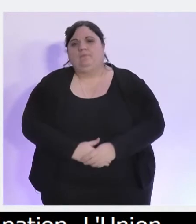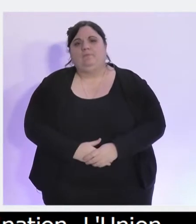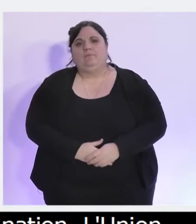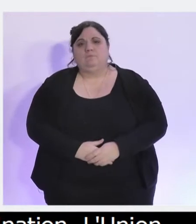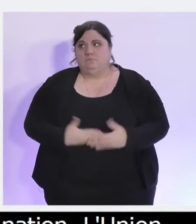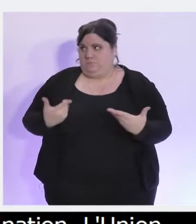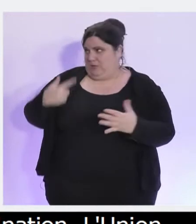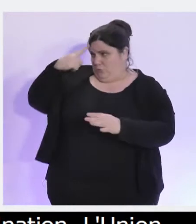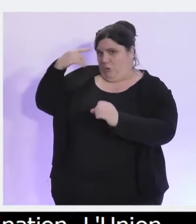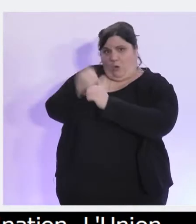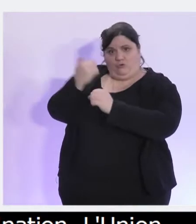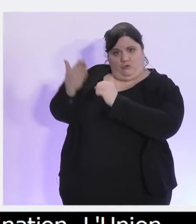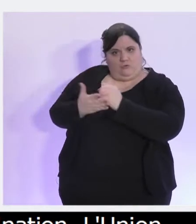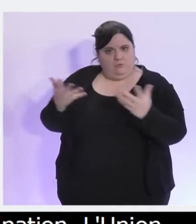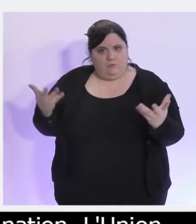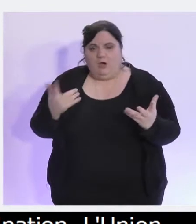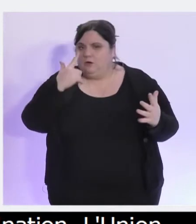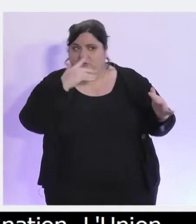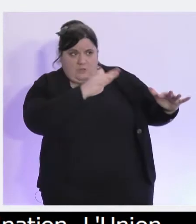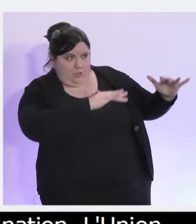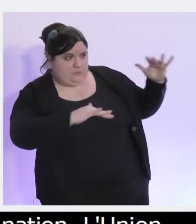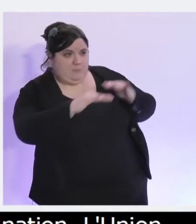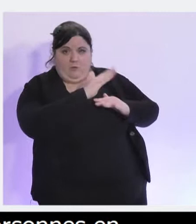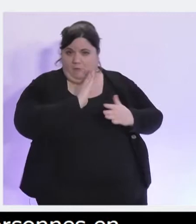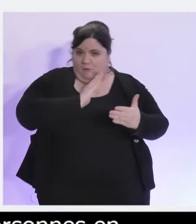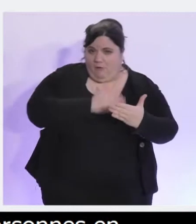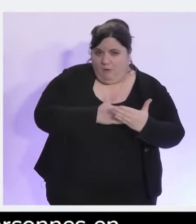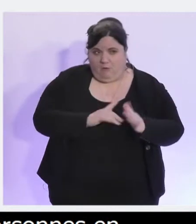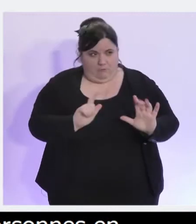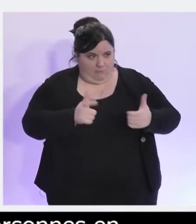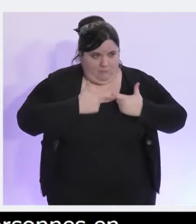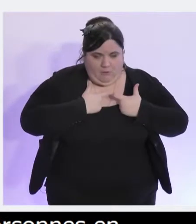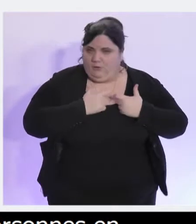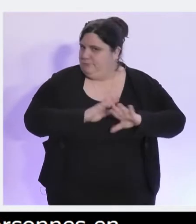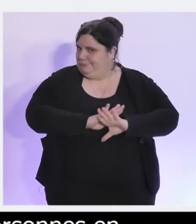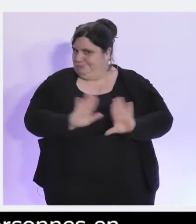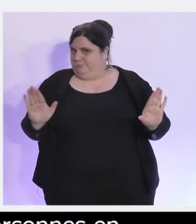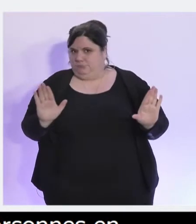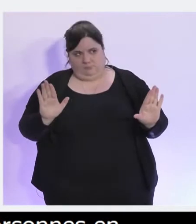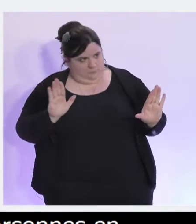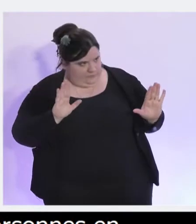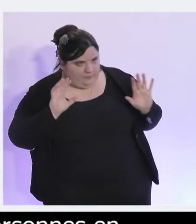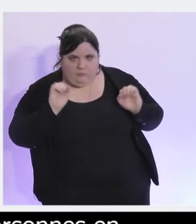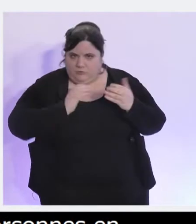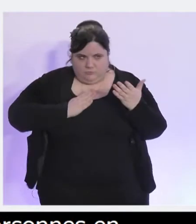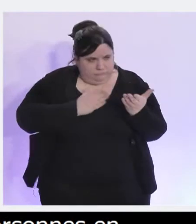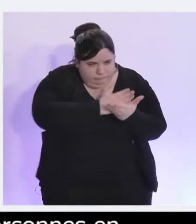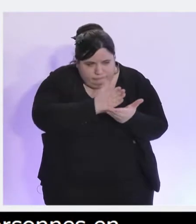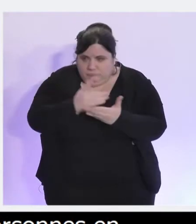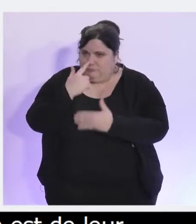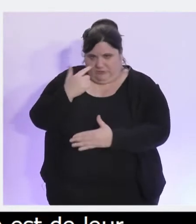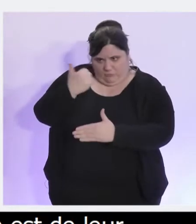the objective is to allow them to evolve in an environment which is fully accessible and also to support